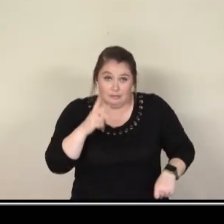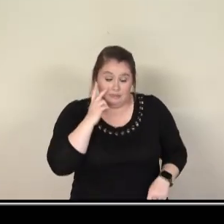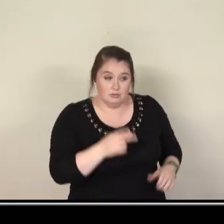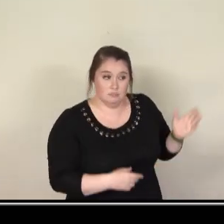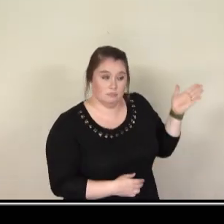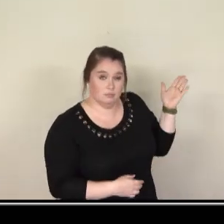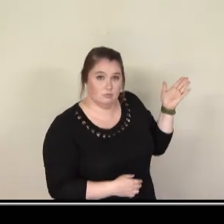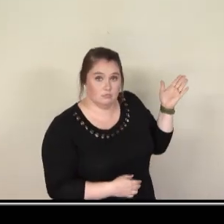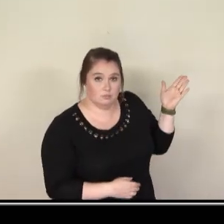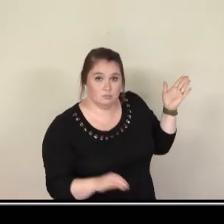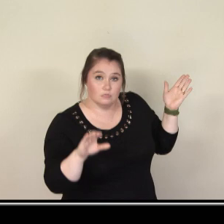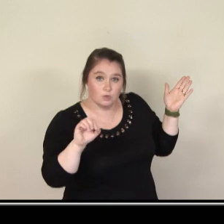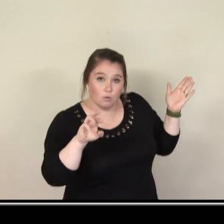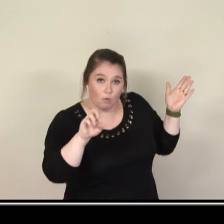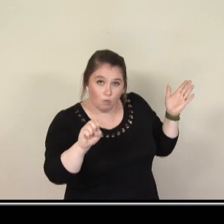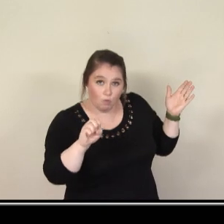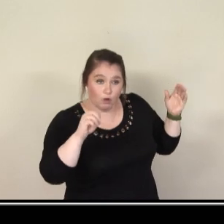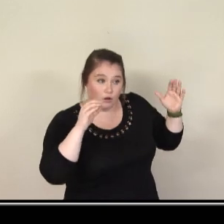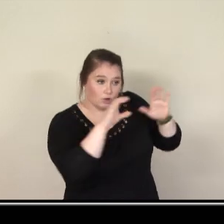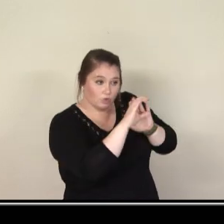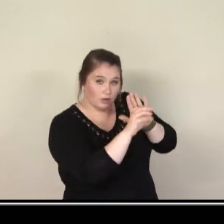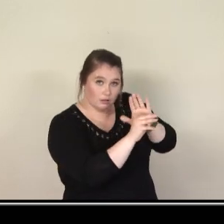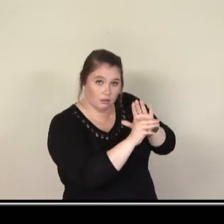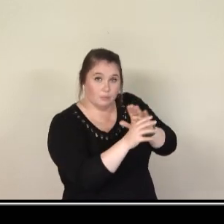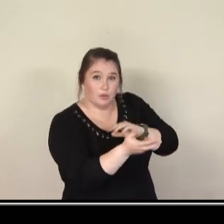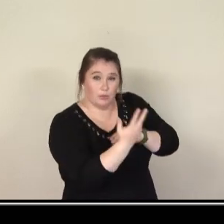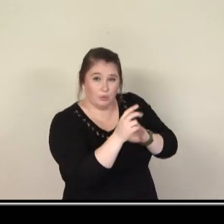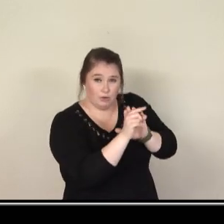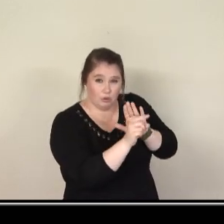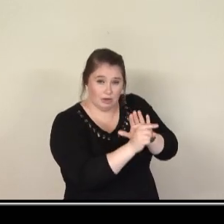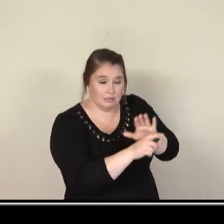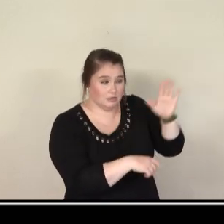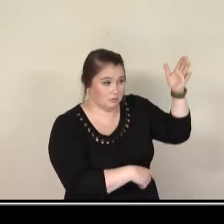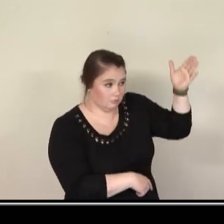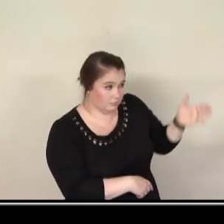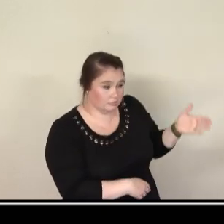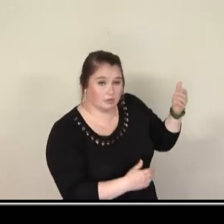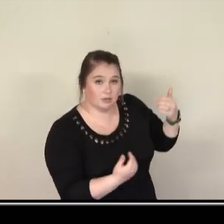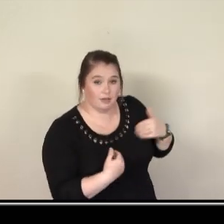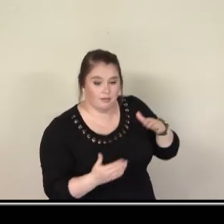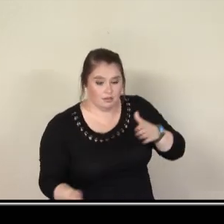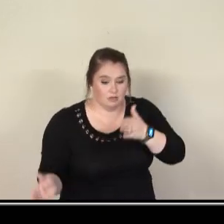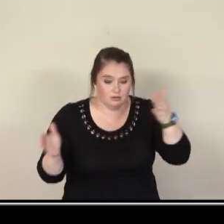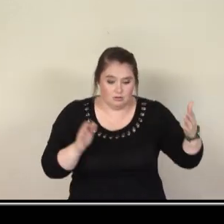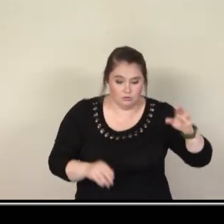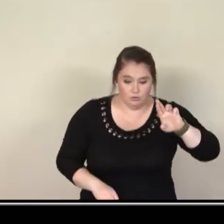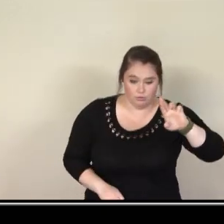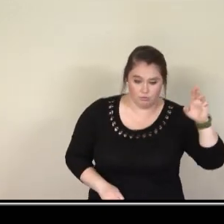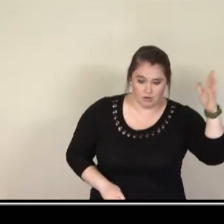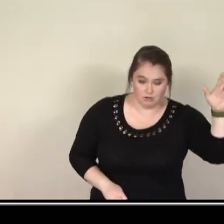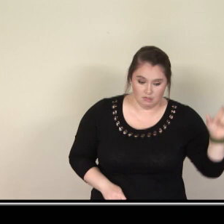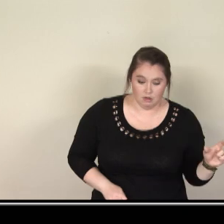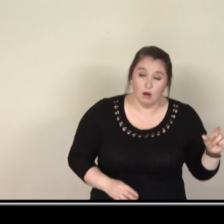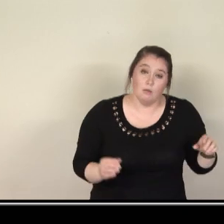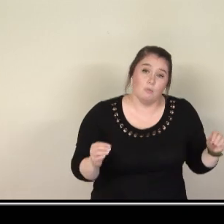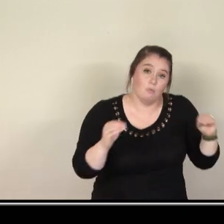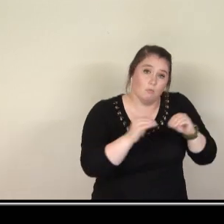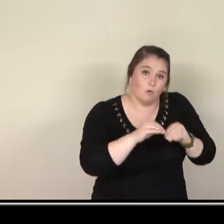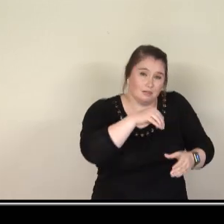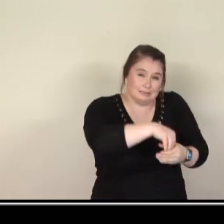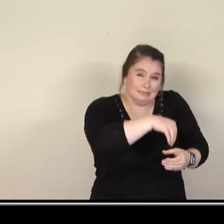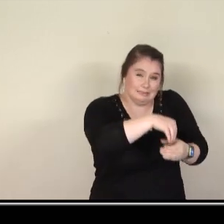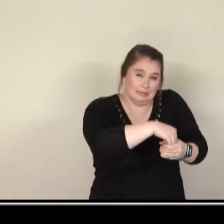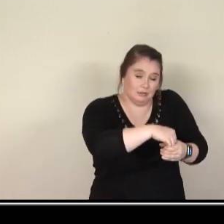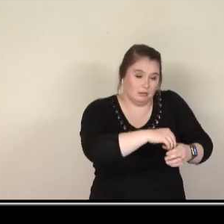core curriculum with 3 grade levels. And then the bar on the right, again, more interior renovations for